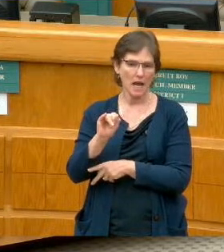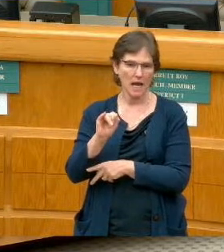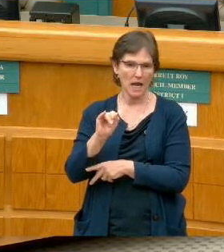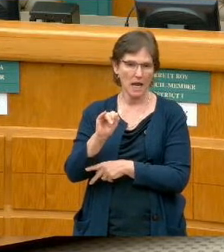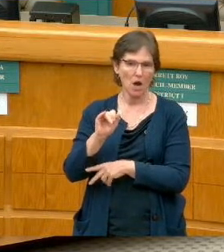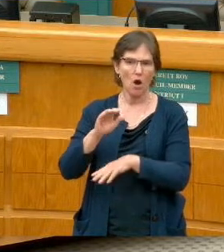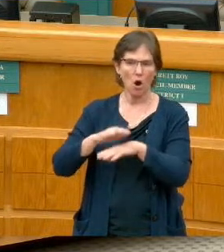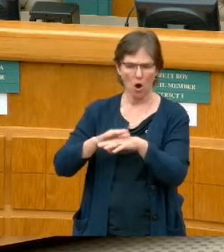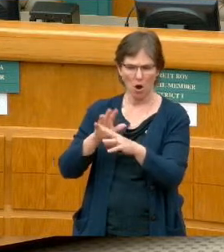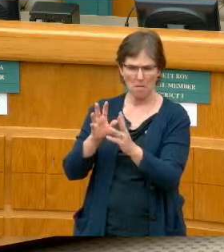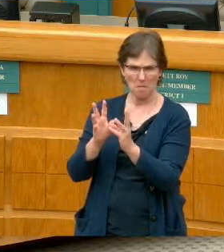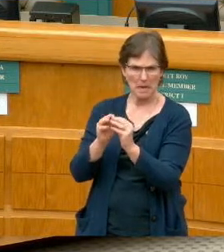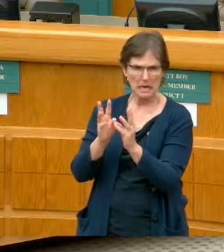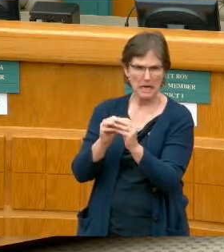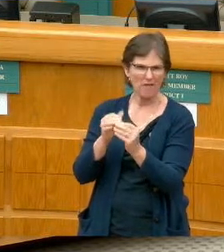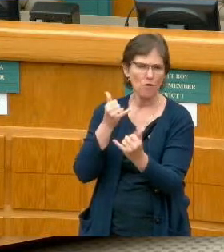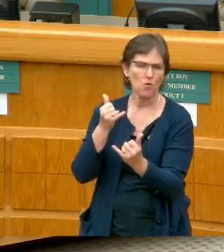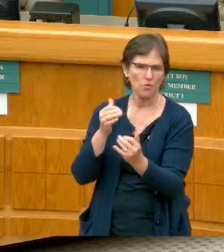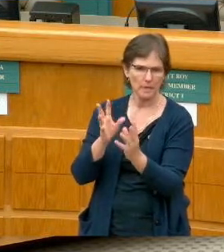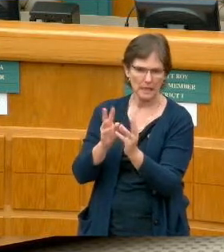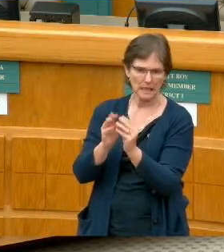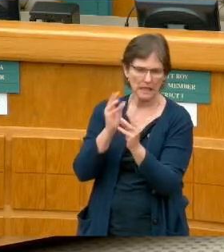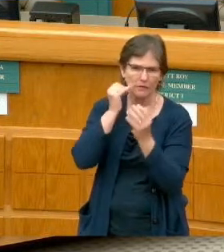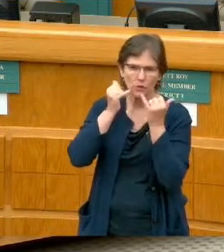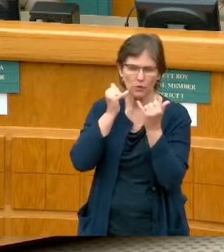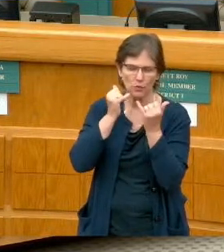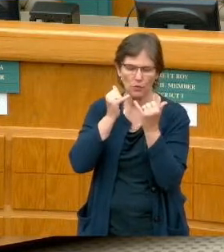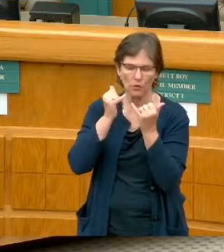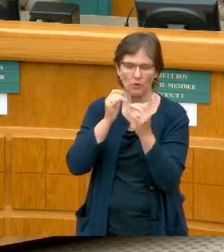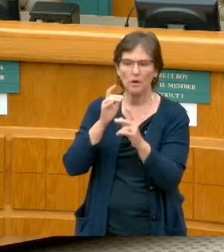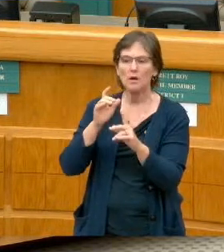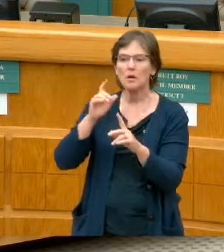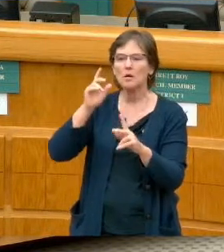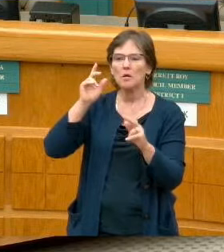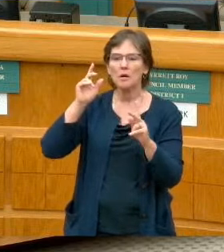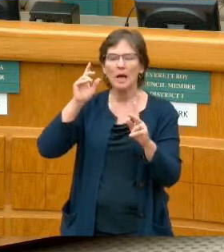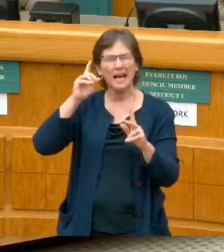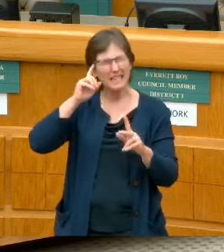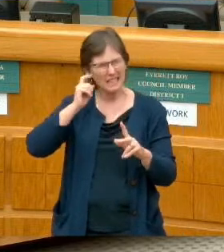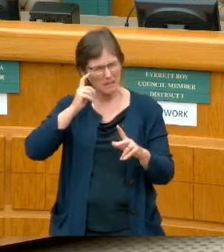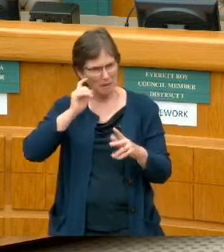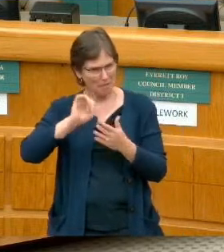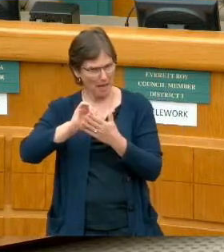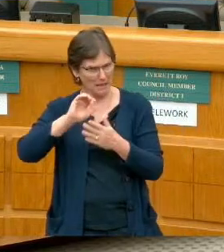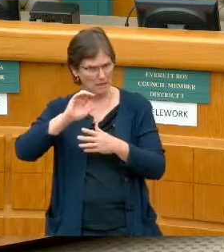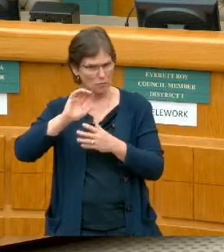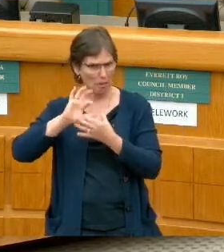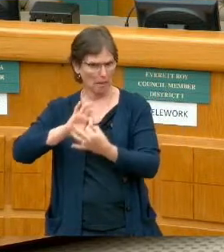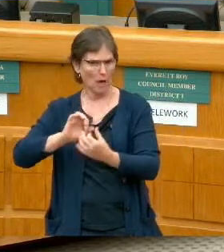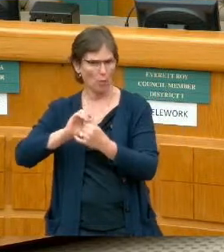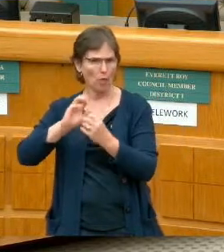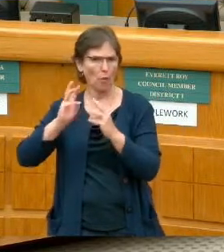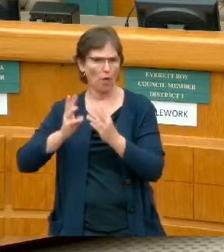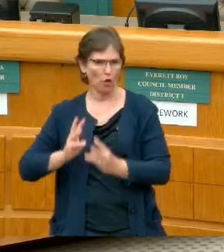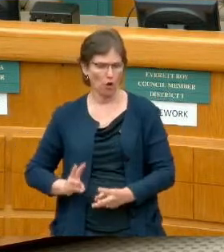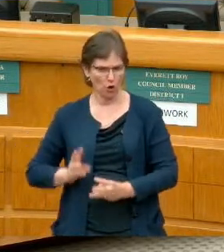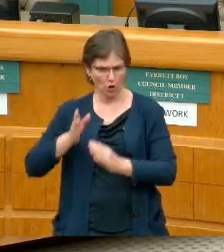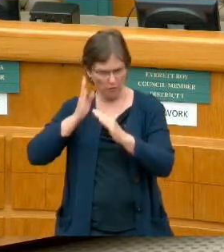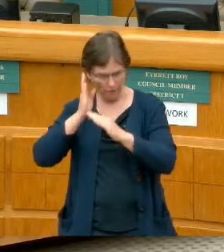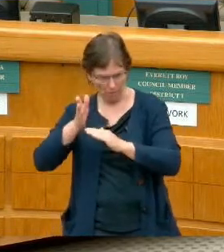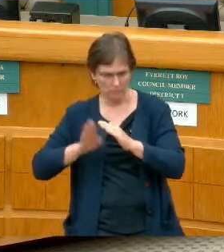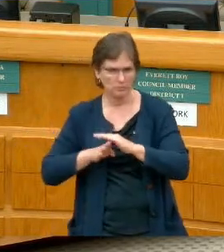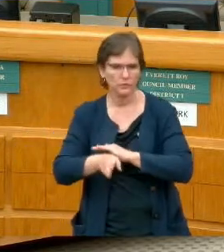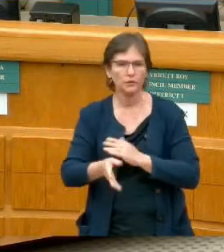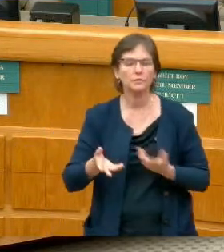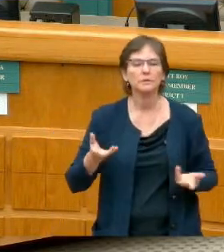issues, so he won't be here. But Net Rodriguez, Public Health Director, will follow me on my comments, and then